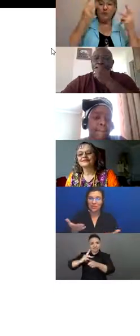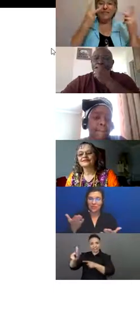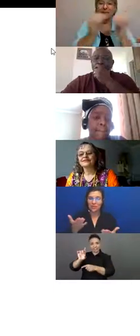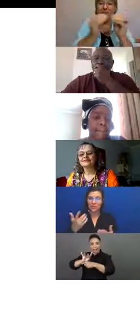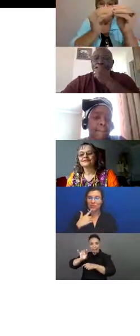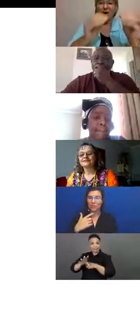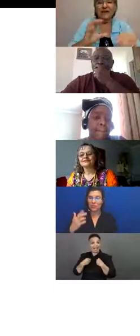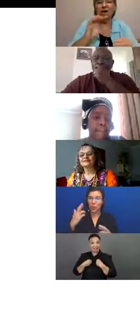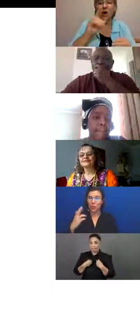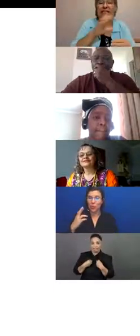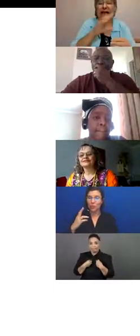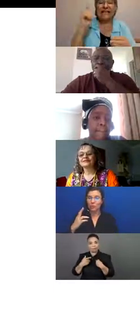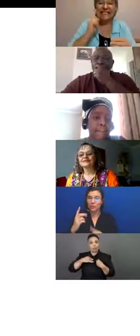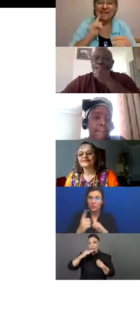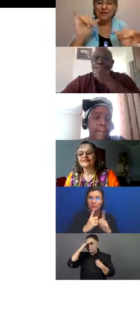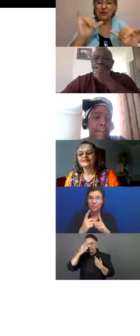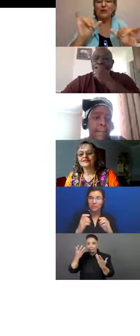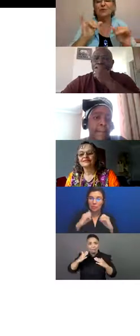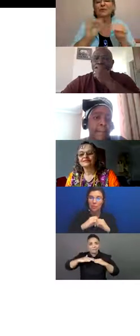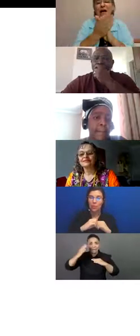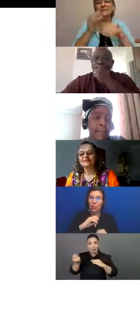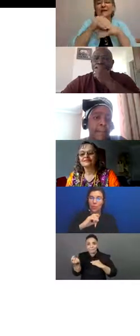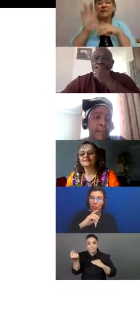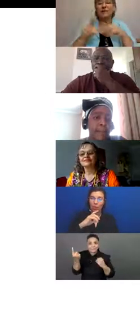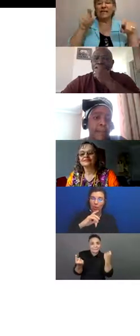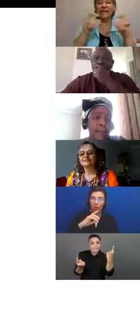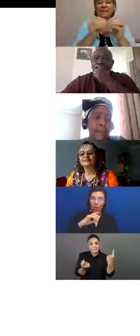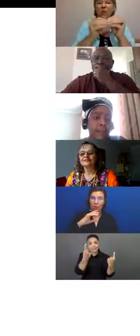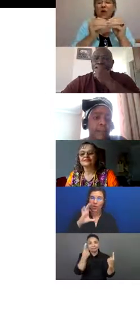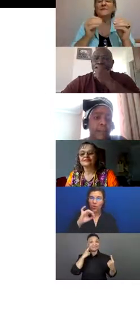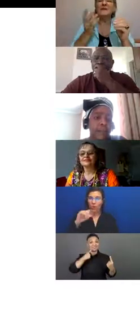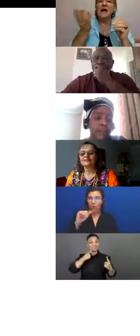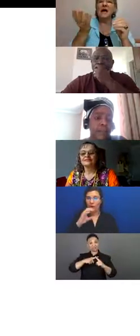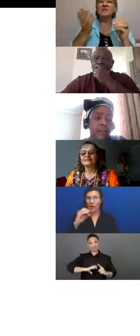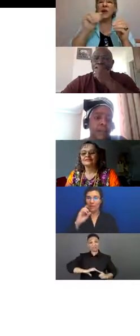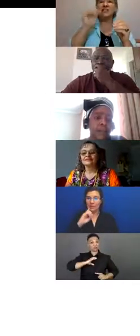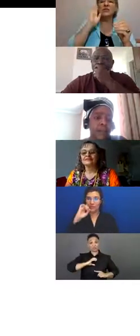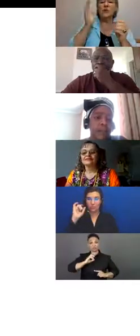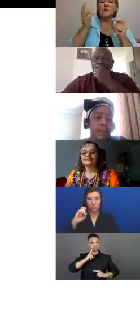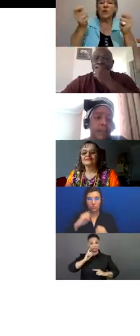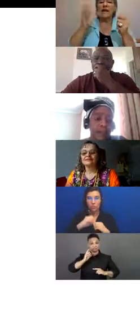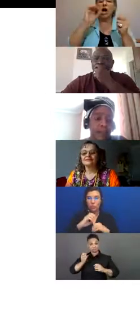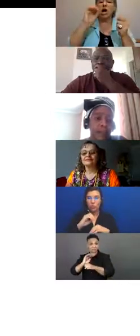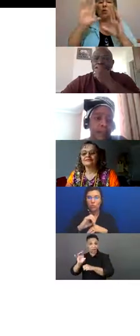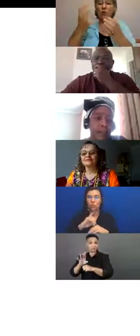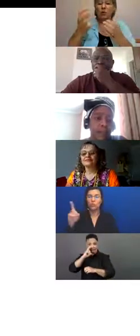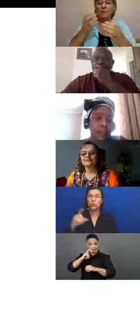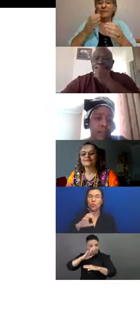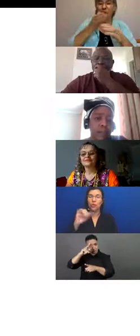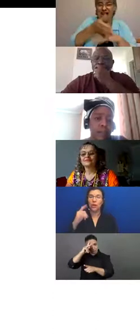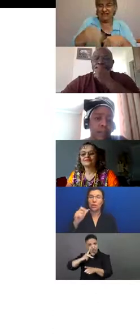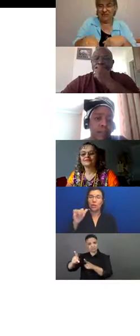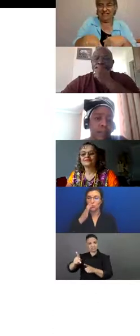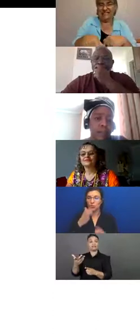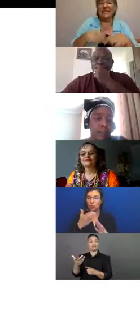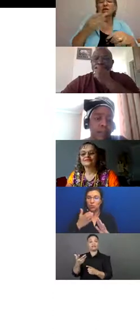hope to see more Codas and deaf too become counselors. We need more. So Ashley will be running a Coda group